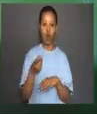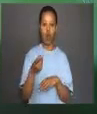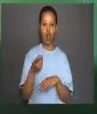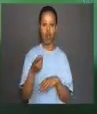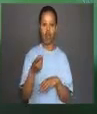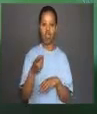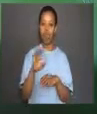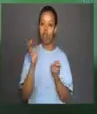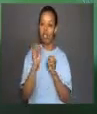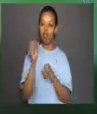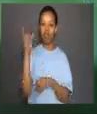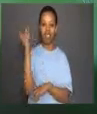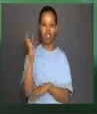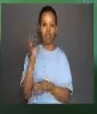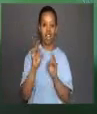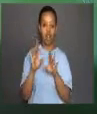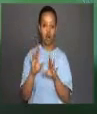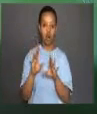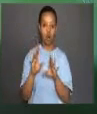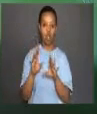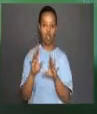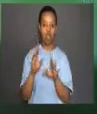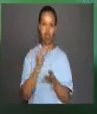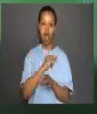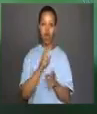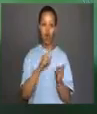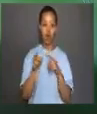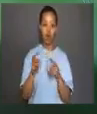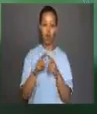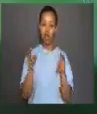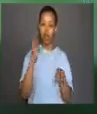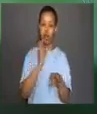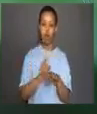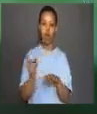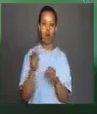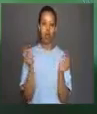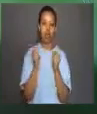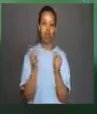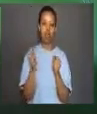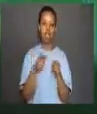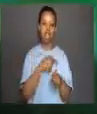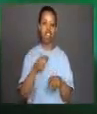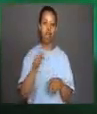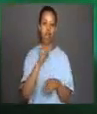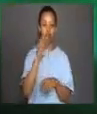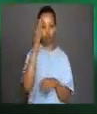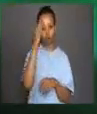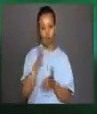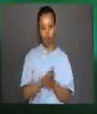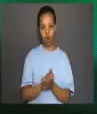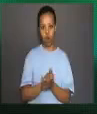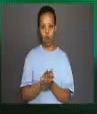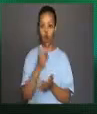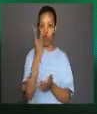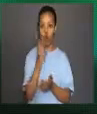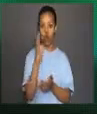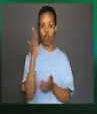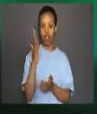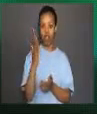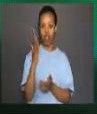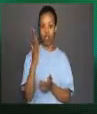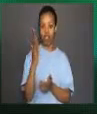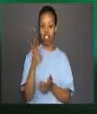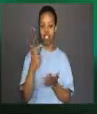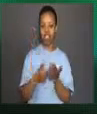typically characterized by extremely cold temperatures. There are two types